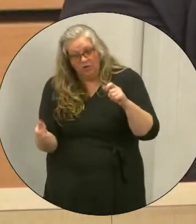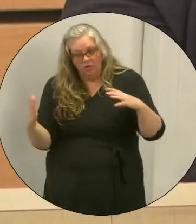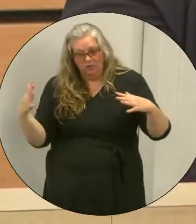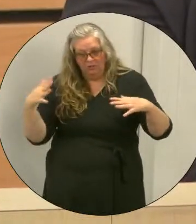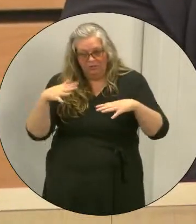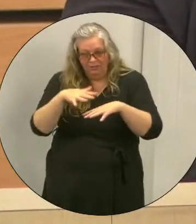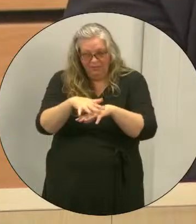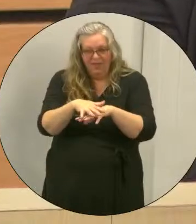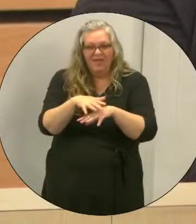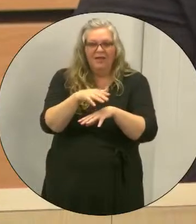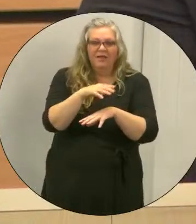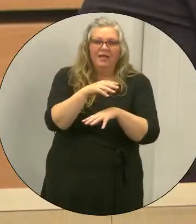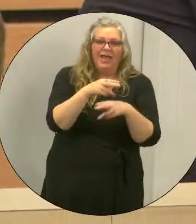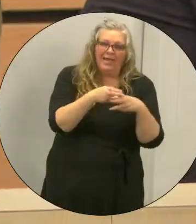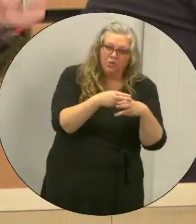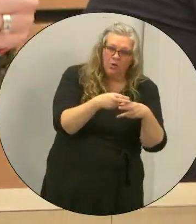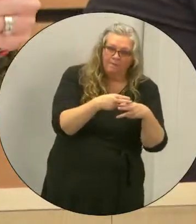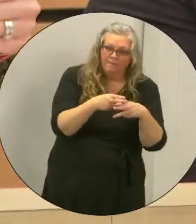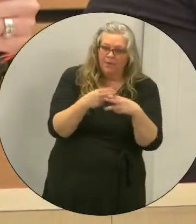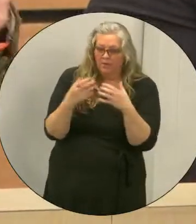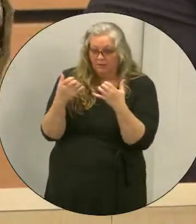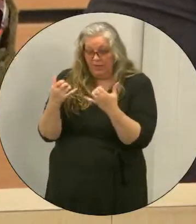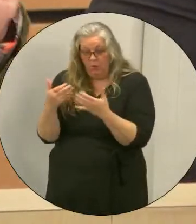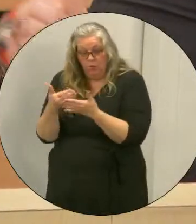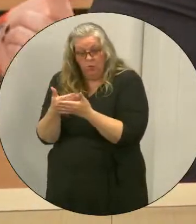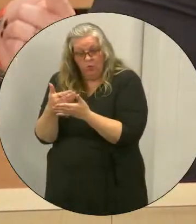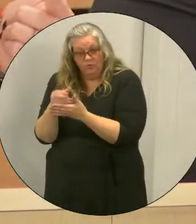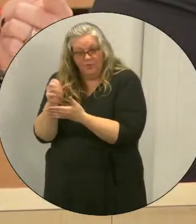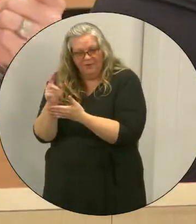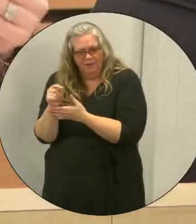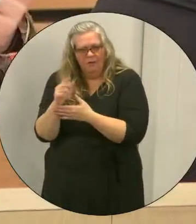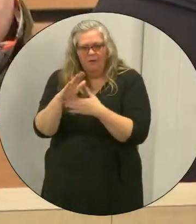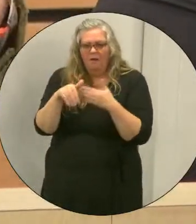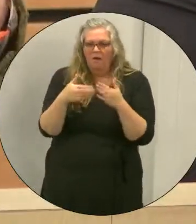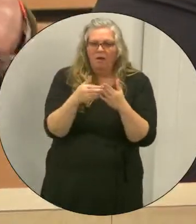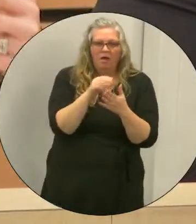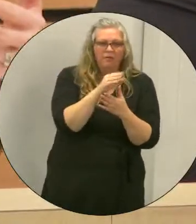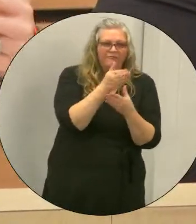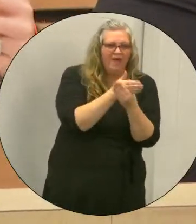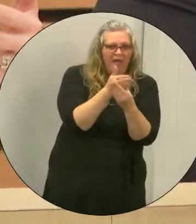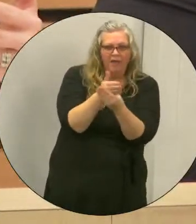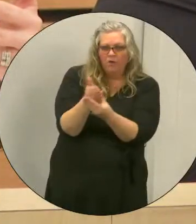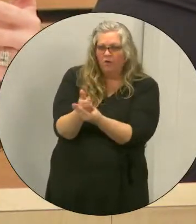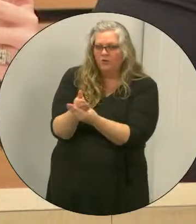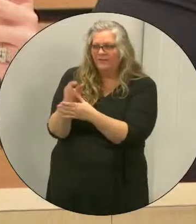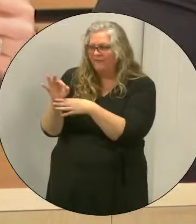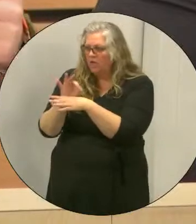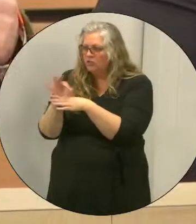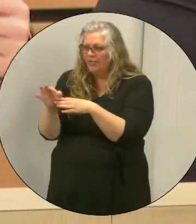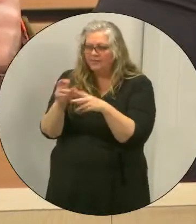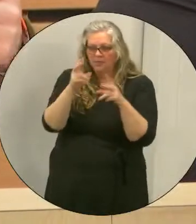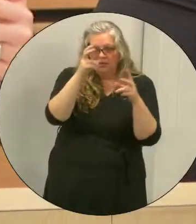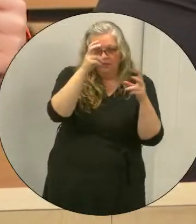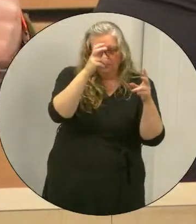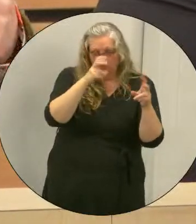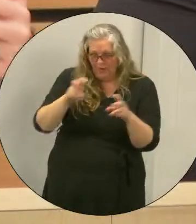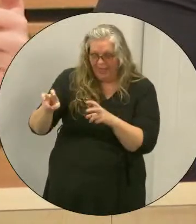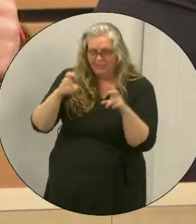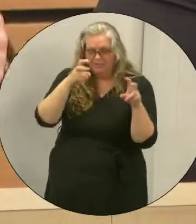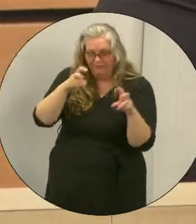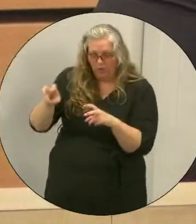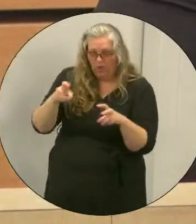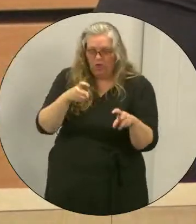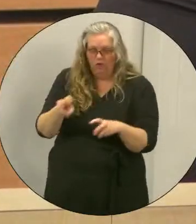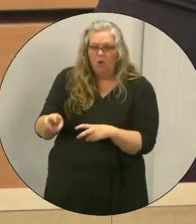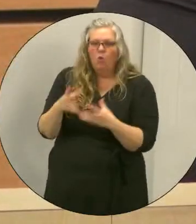new superintendent so that all data files, operational functions are successfully transferred. We just want to set up our